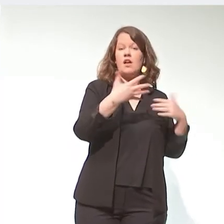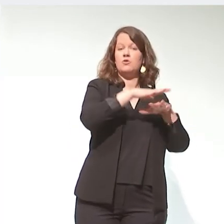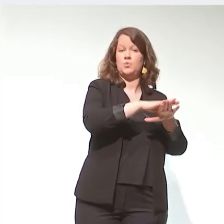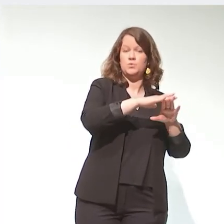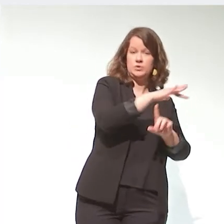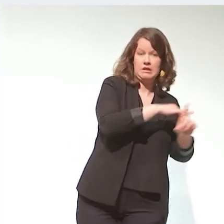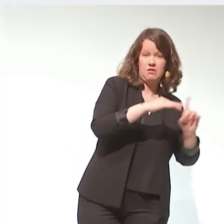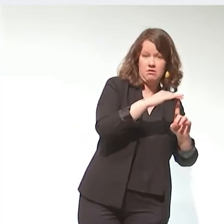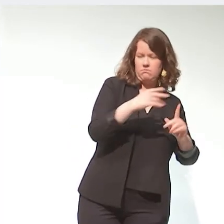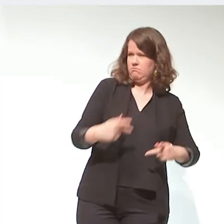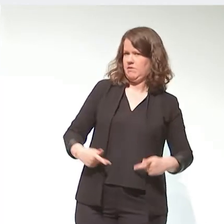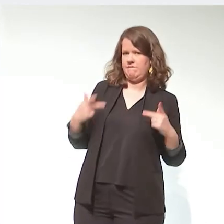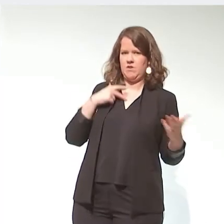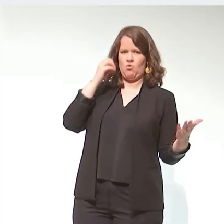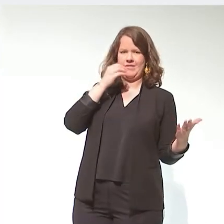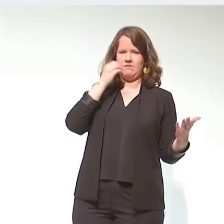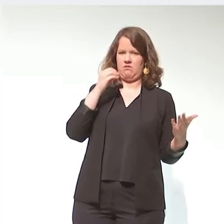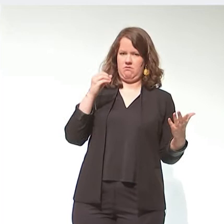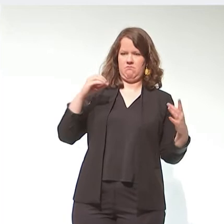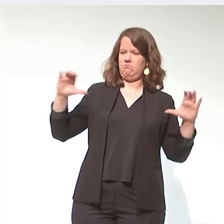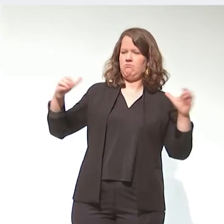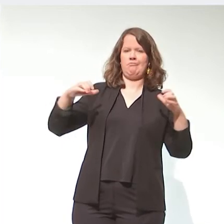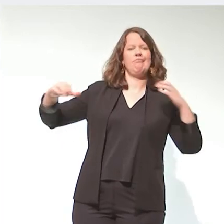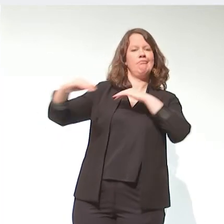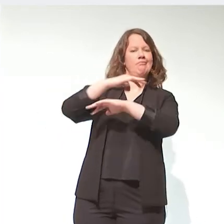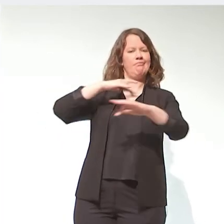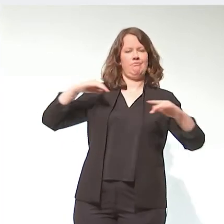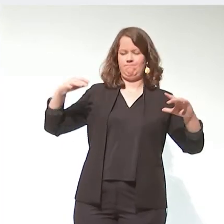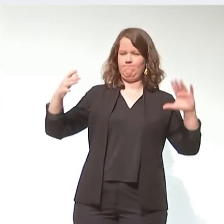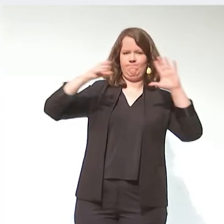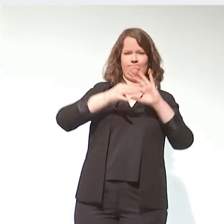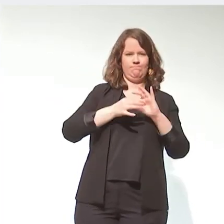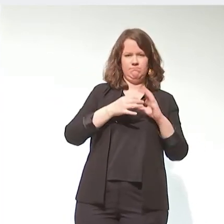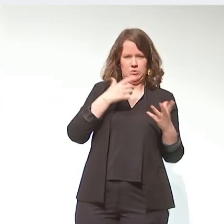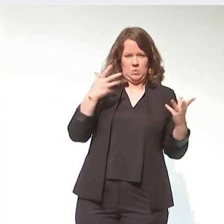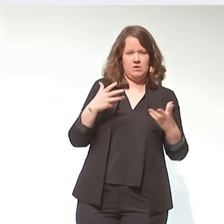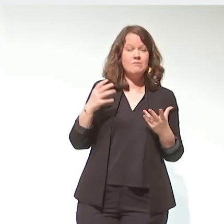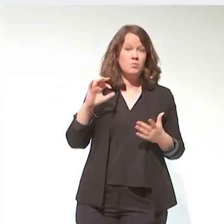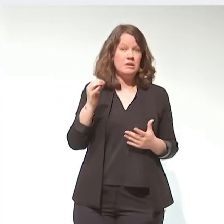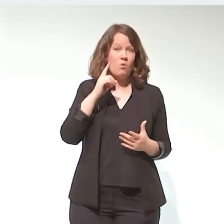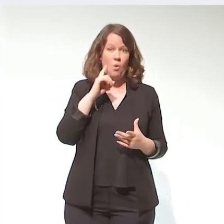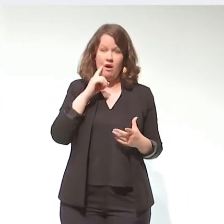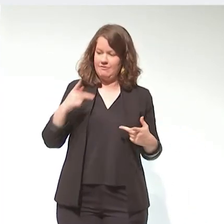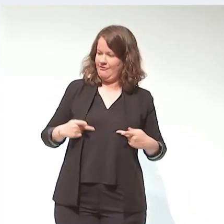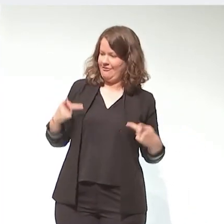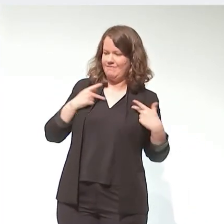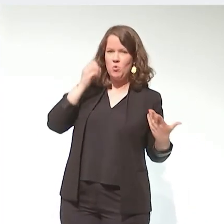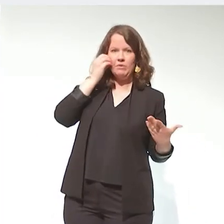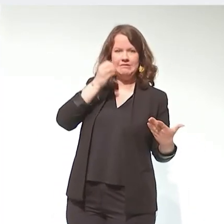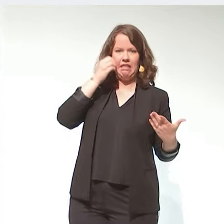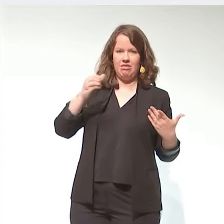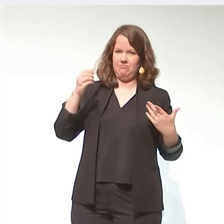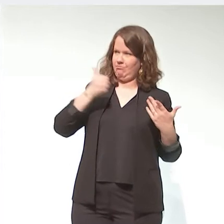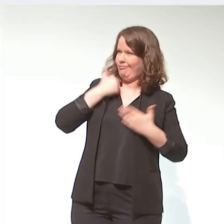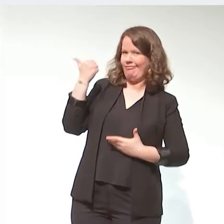as independent living, being financially independent, having friendships and social networks,